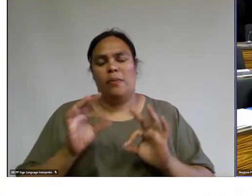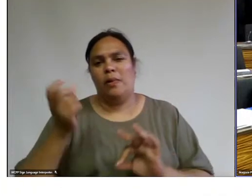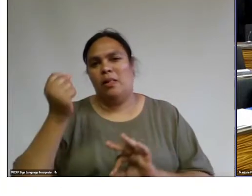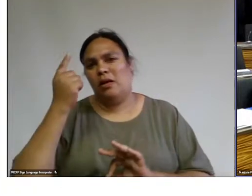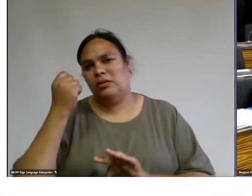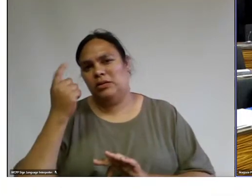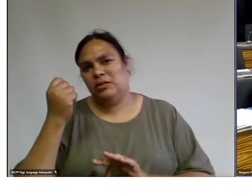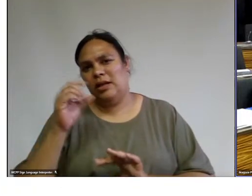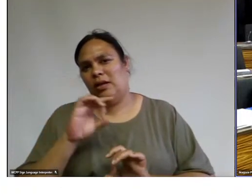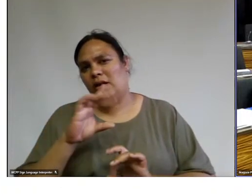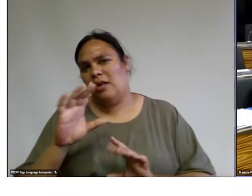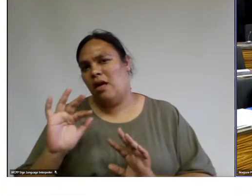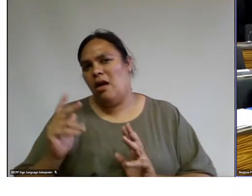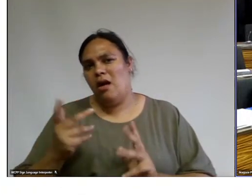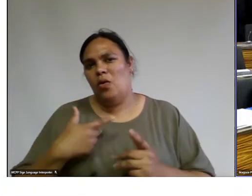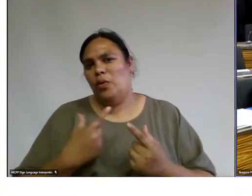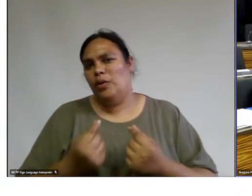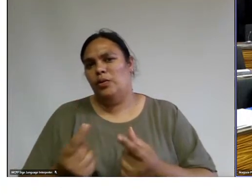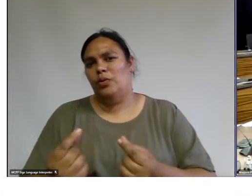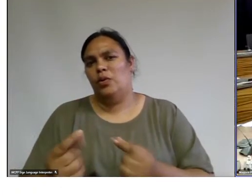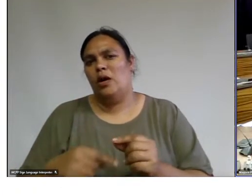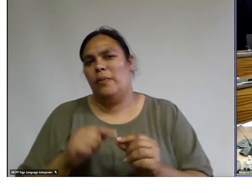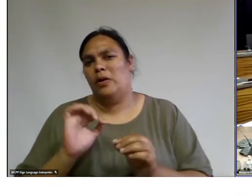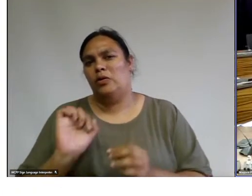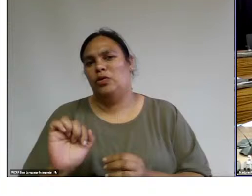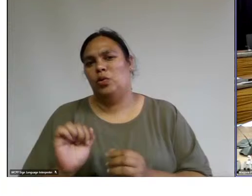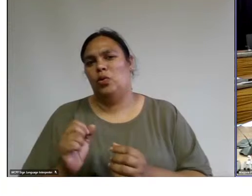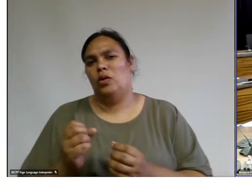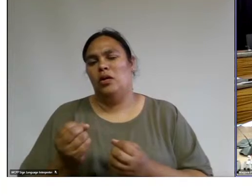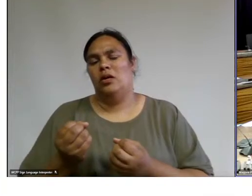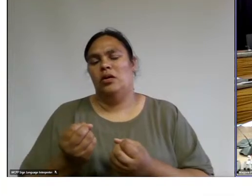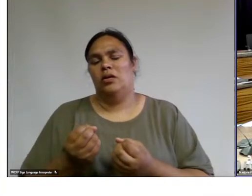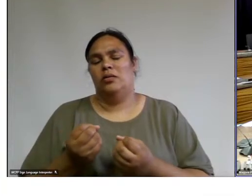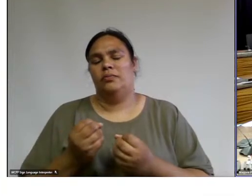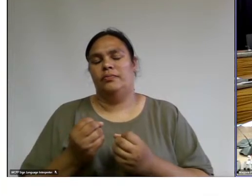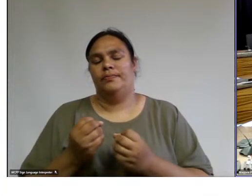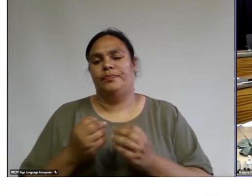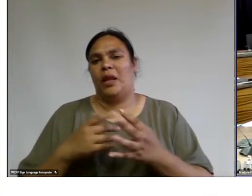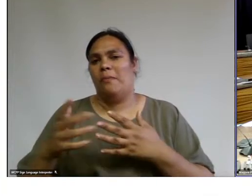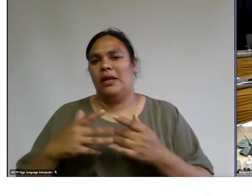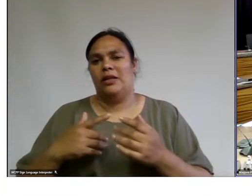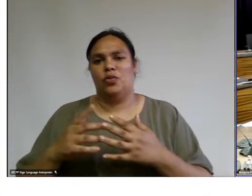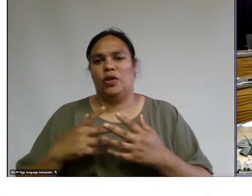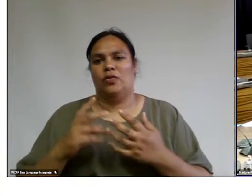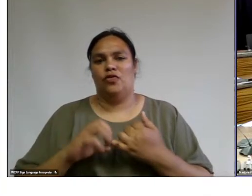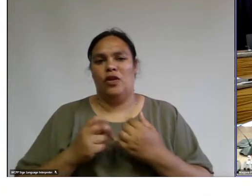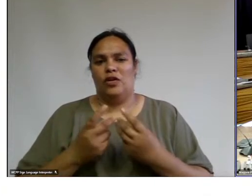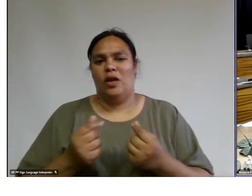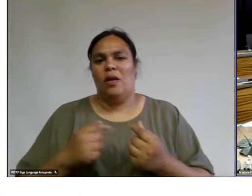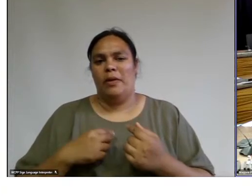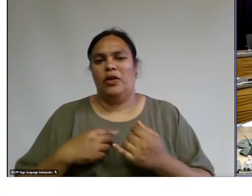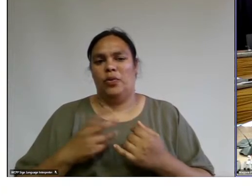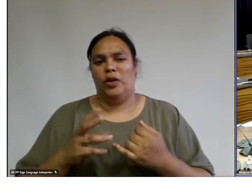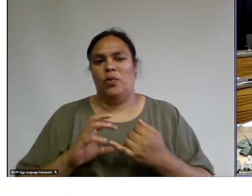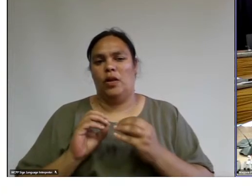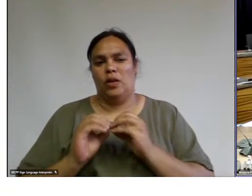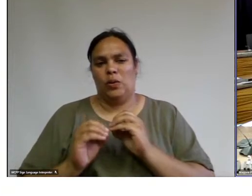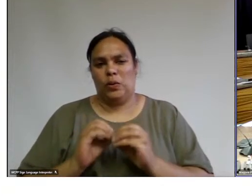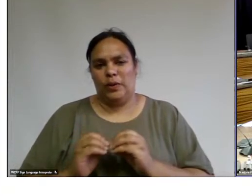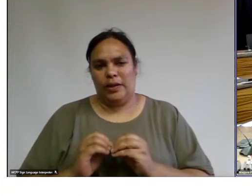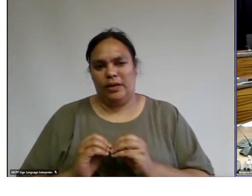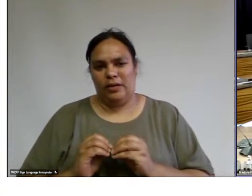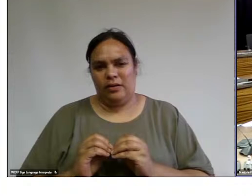understanding about how we will deal with the submission of the financial statements. So we will put corrective measures in place as indicated